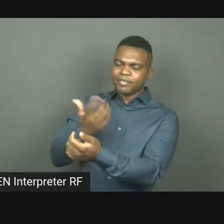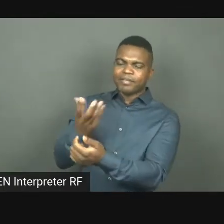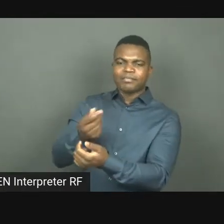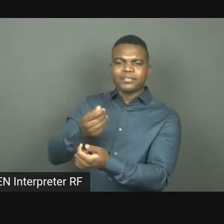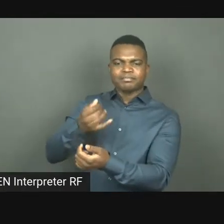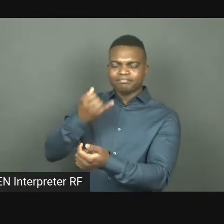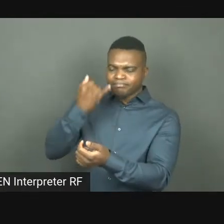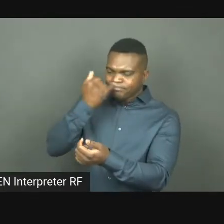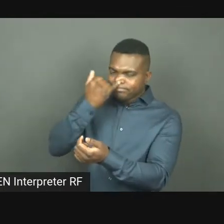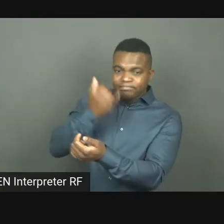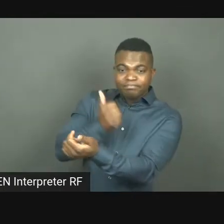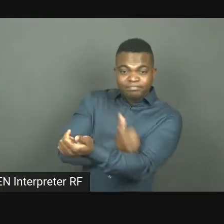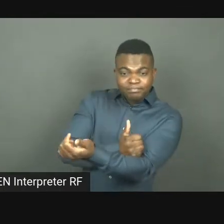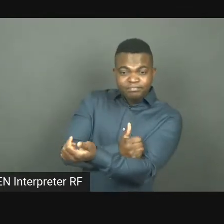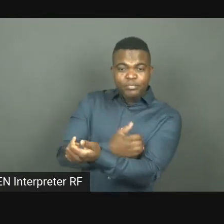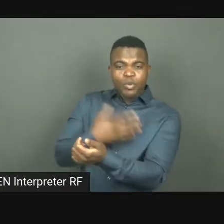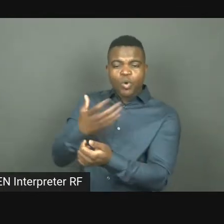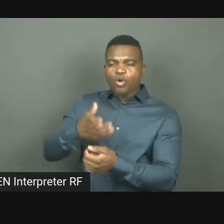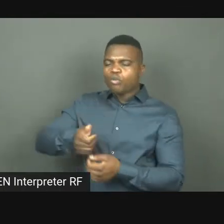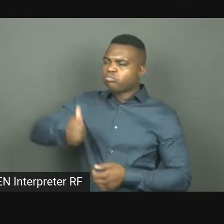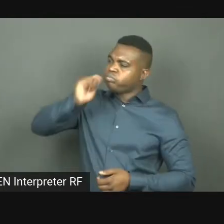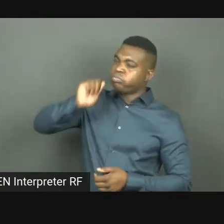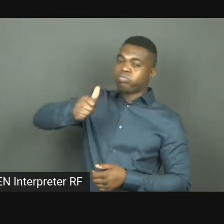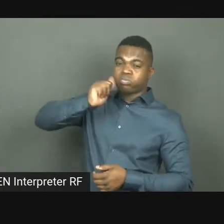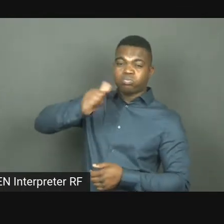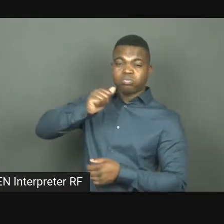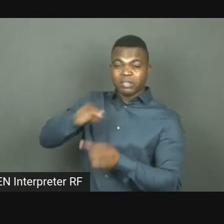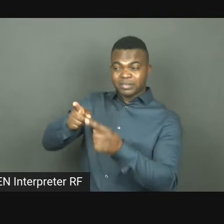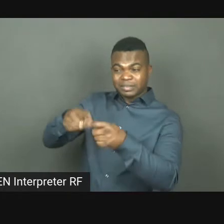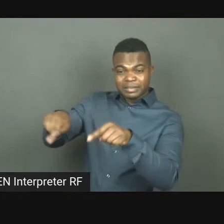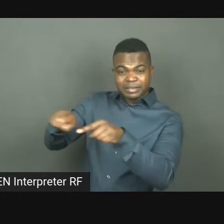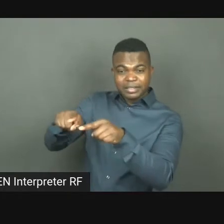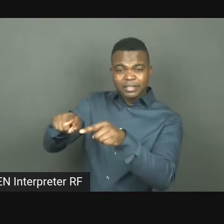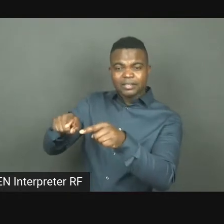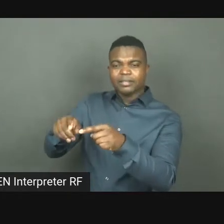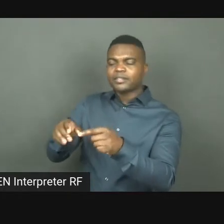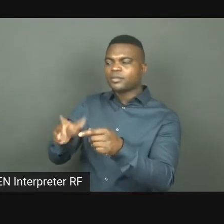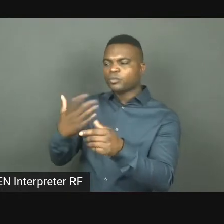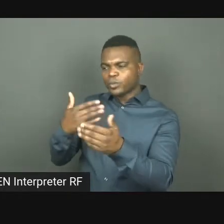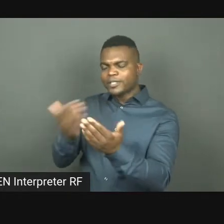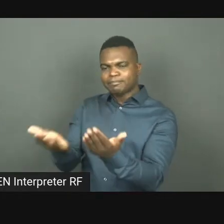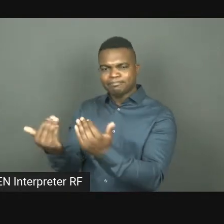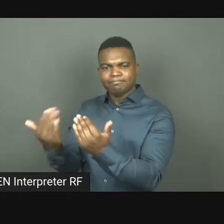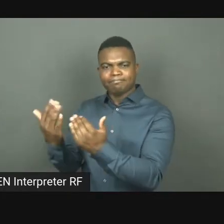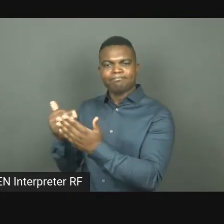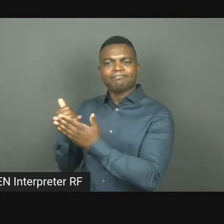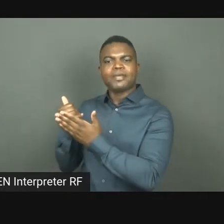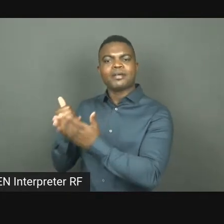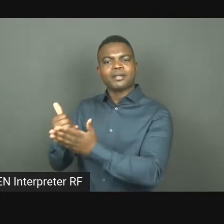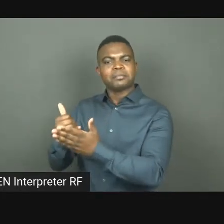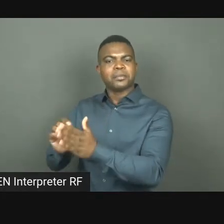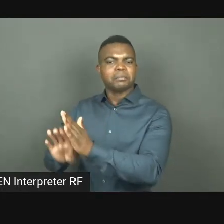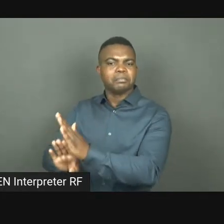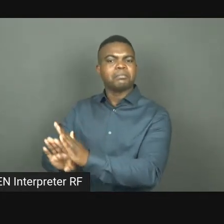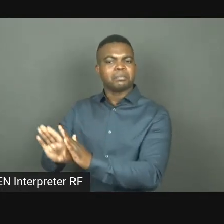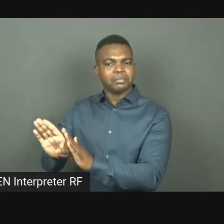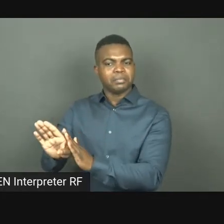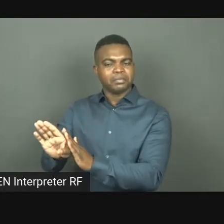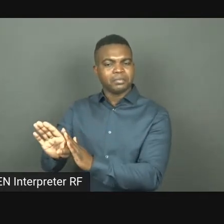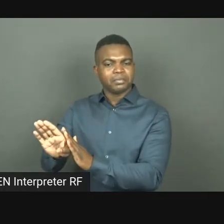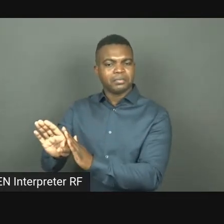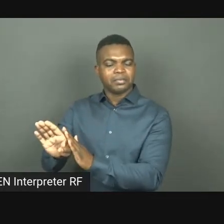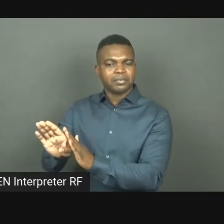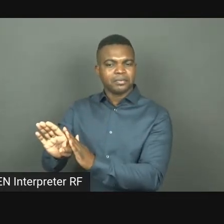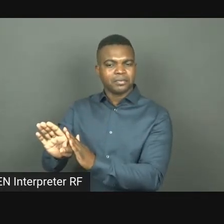part of coordinated and holistic HIV primary care, and that adherence to complex antiretroviral